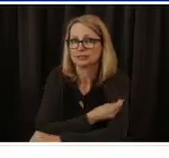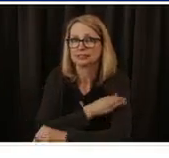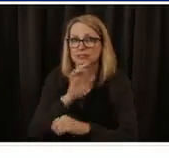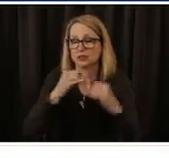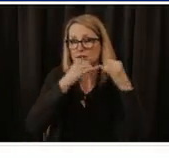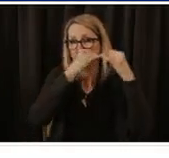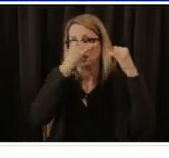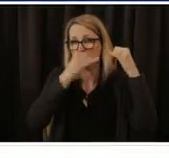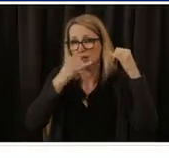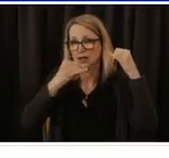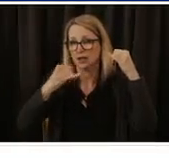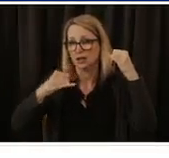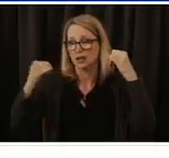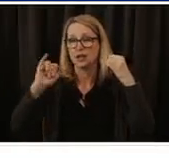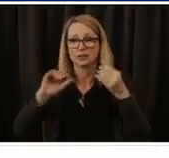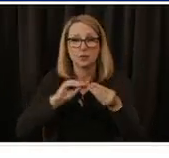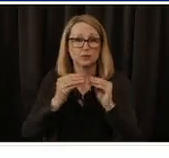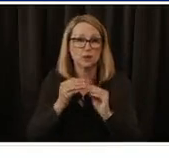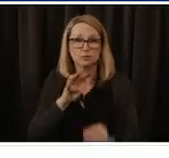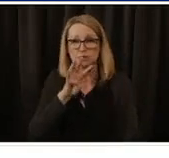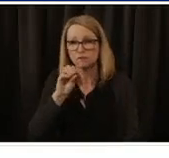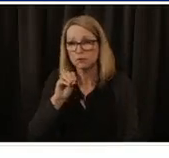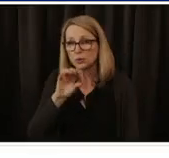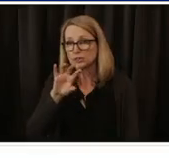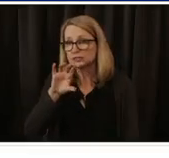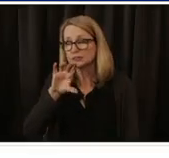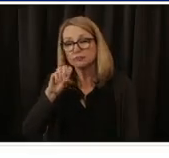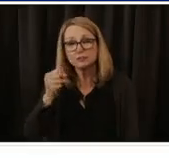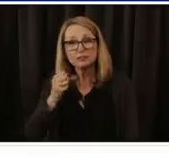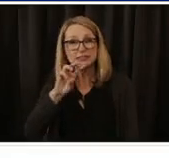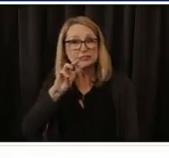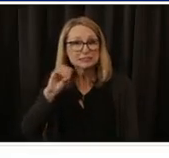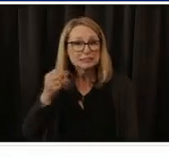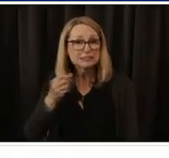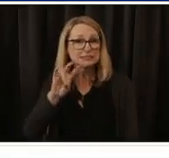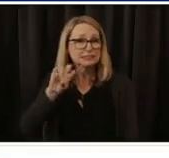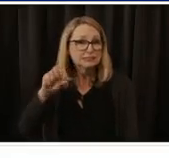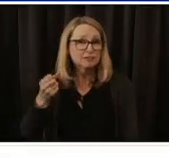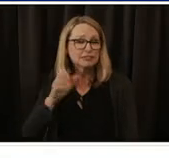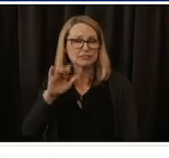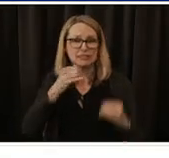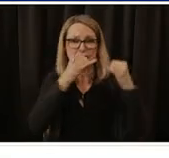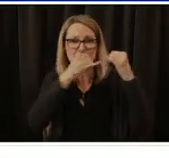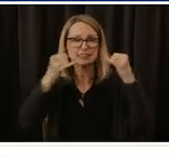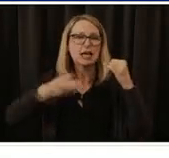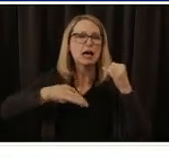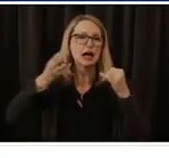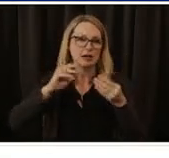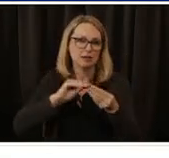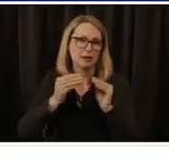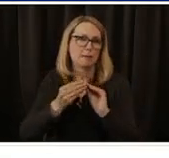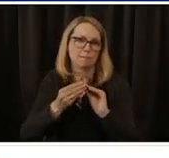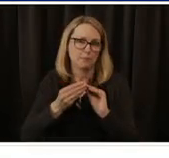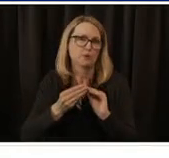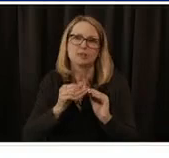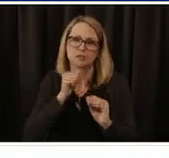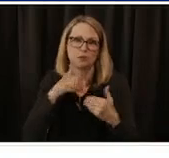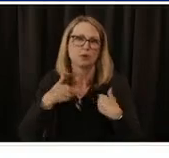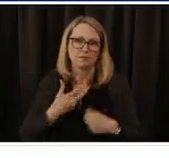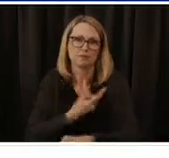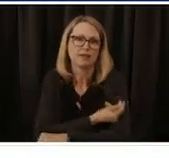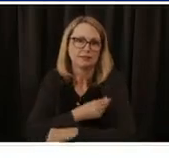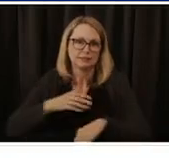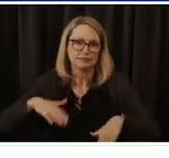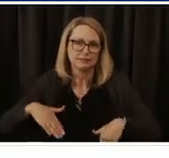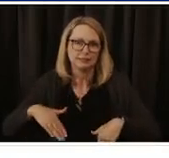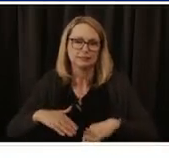40s, 50s, 60s, or 70s per day. Next slide. So we did 2 different analyses to try